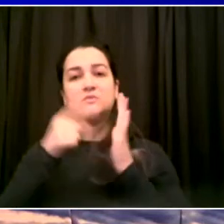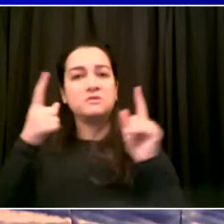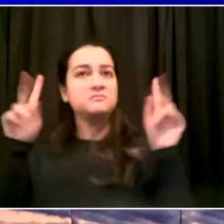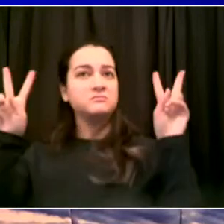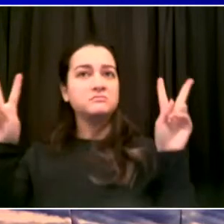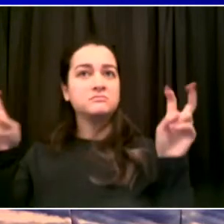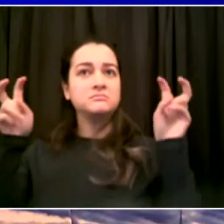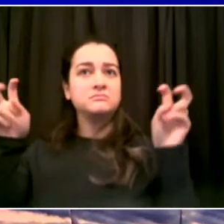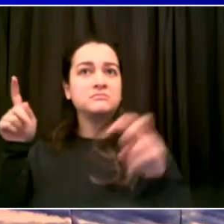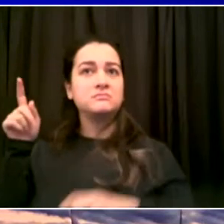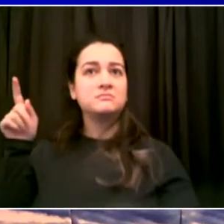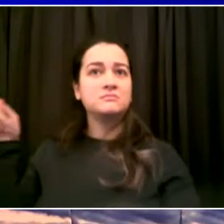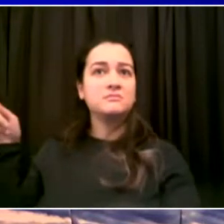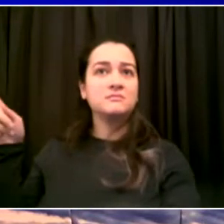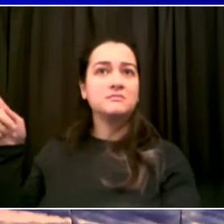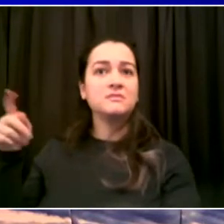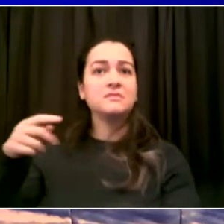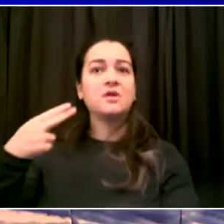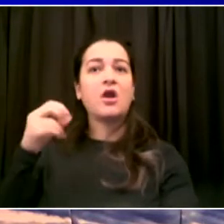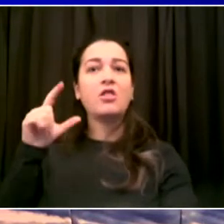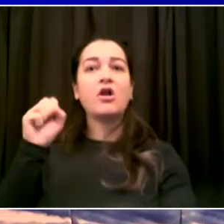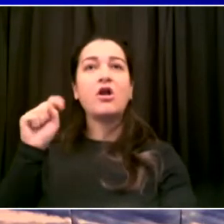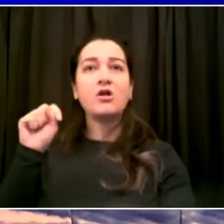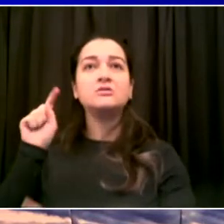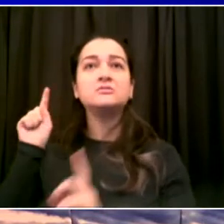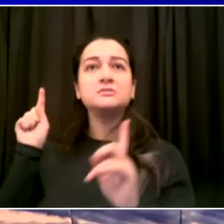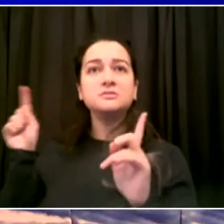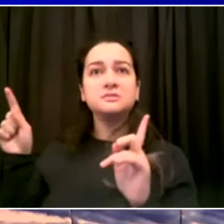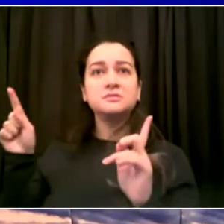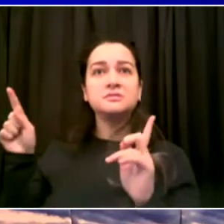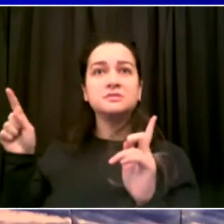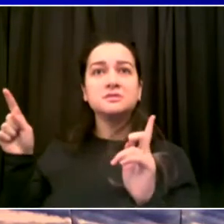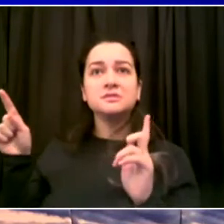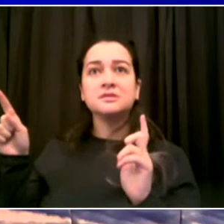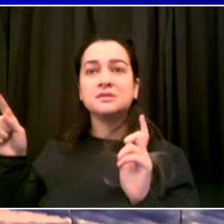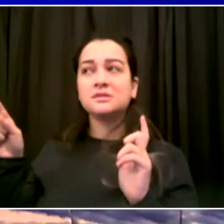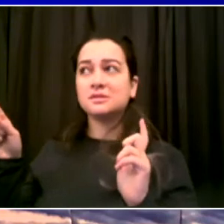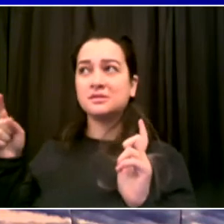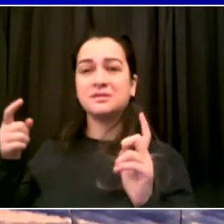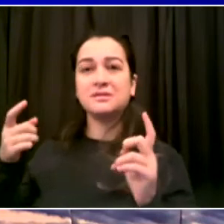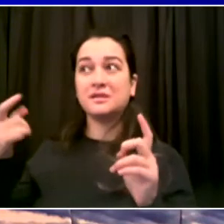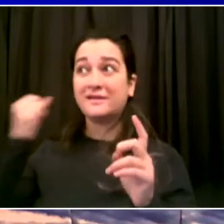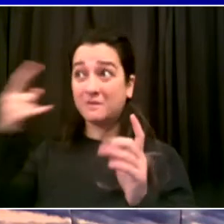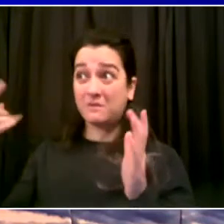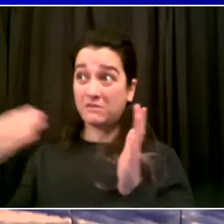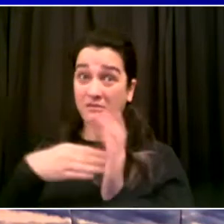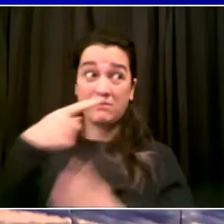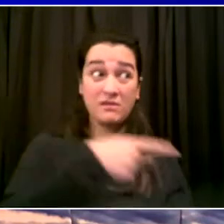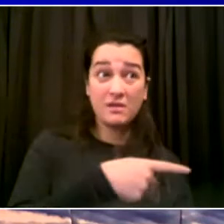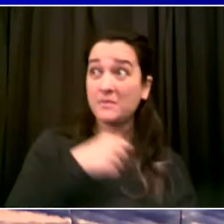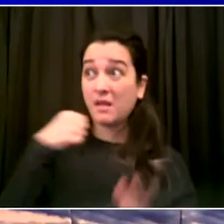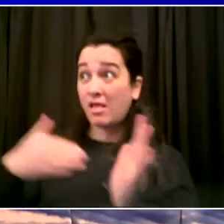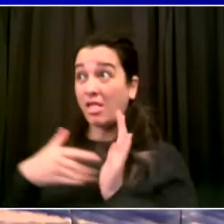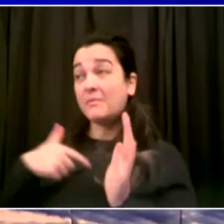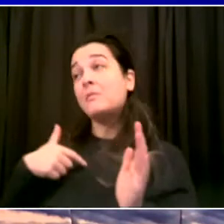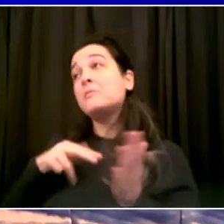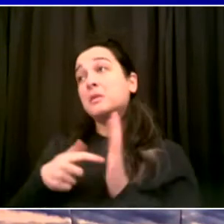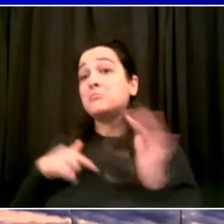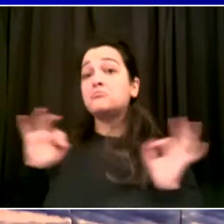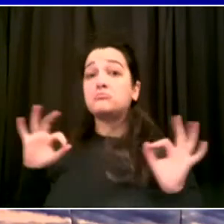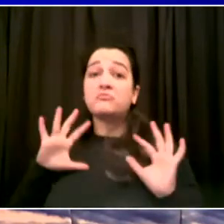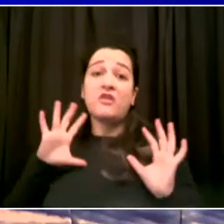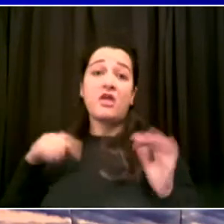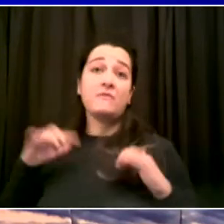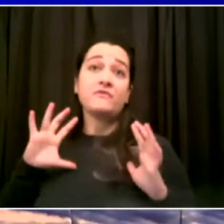up affecting you. Well, guess what? What we learned from history is if one group is attacked, if one group is singled out racially,